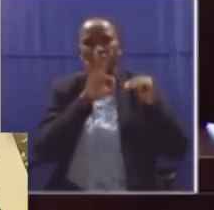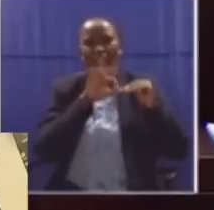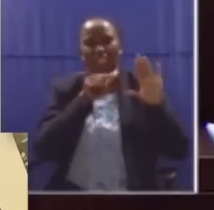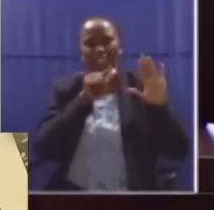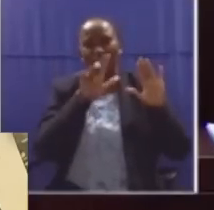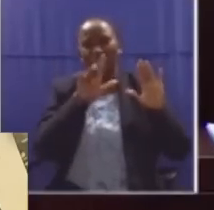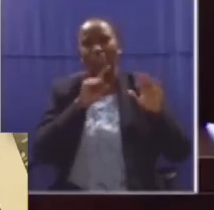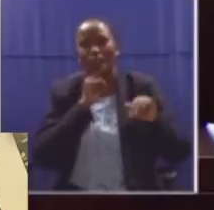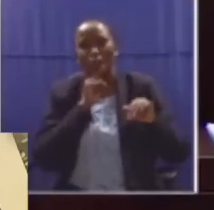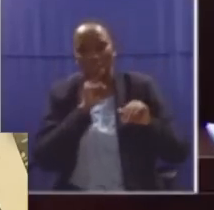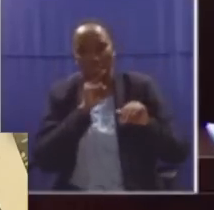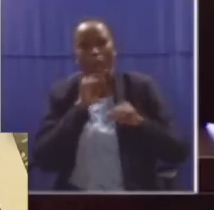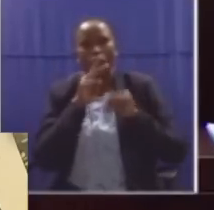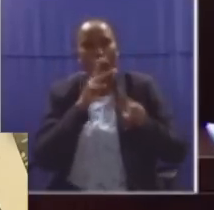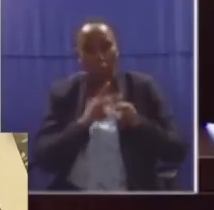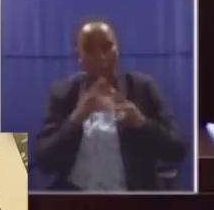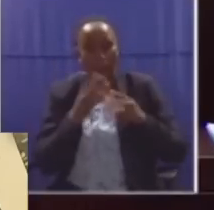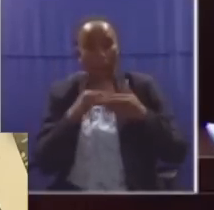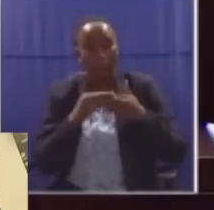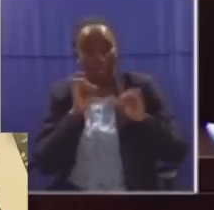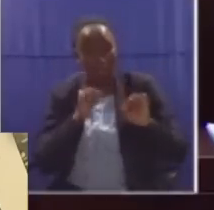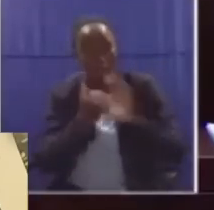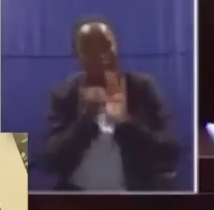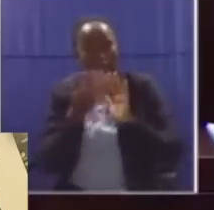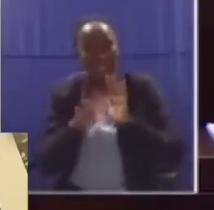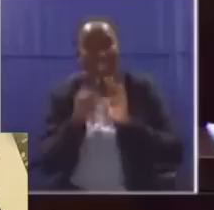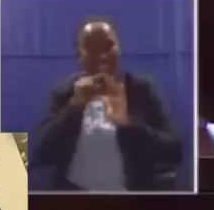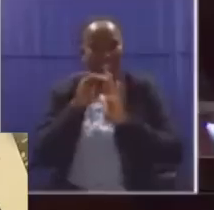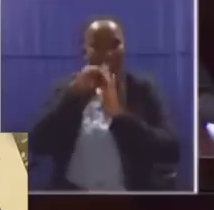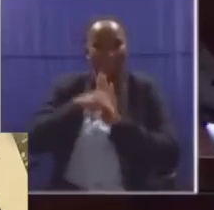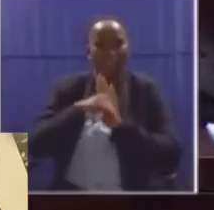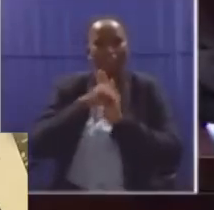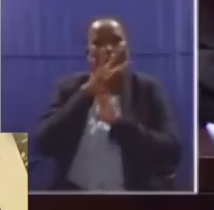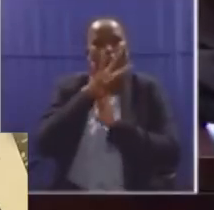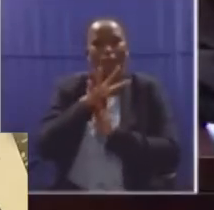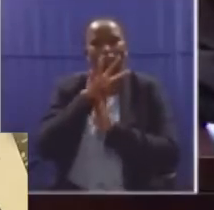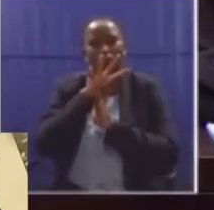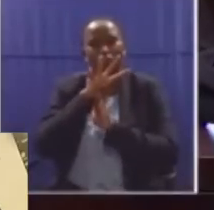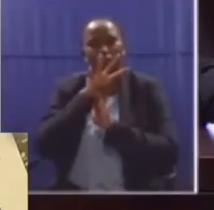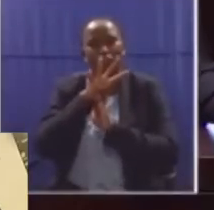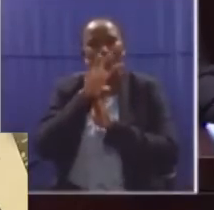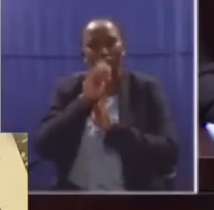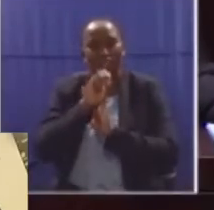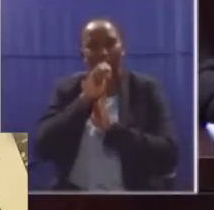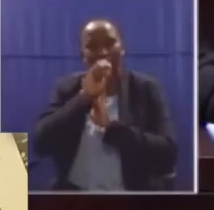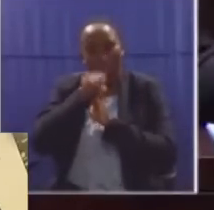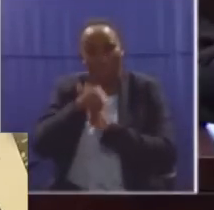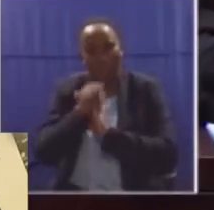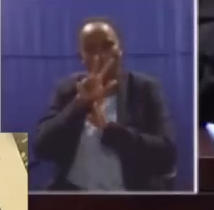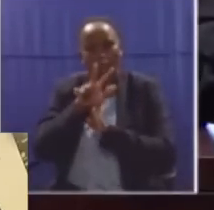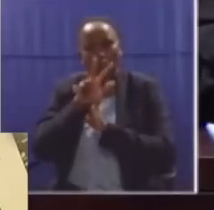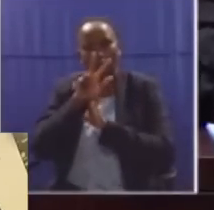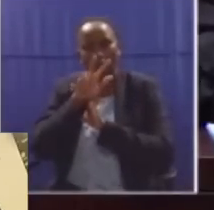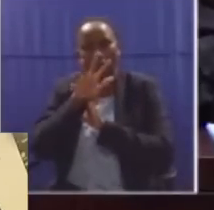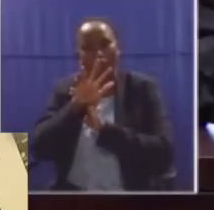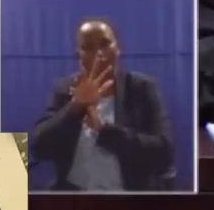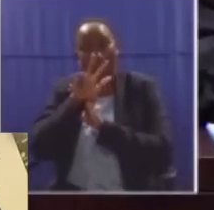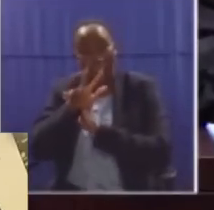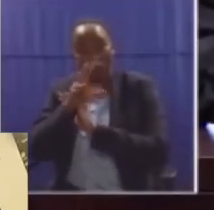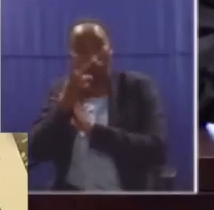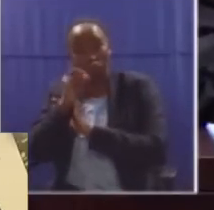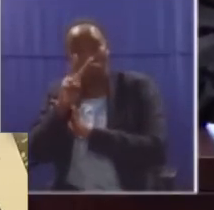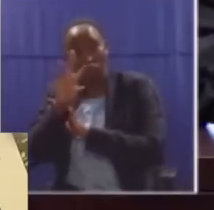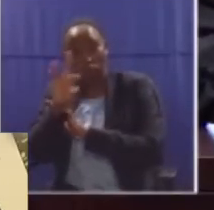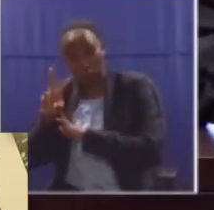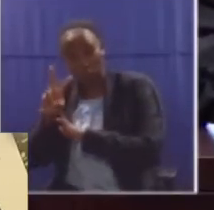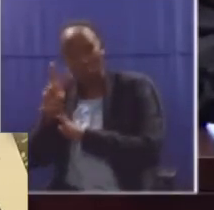157,518 SAPS Act members. This decreased to 140,048 in 2022. These are the real numbers of the boots